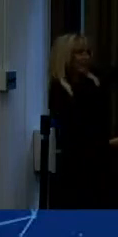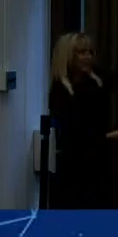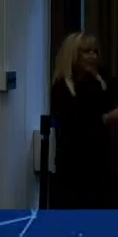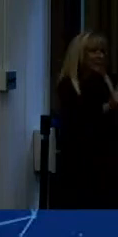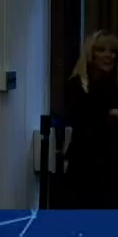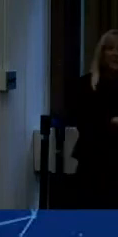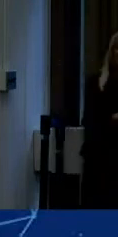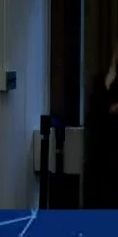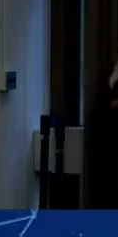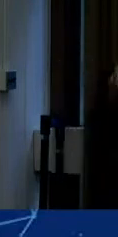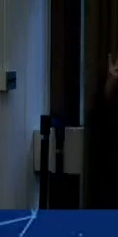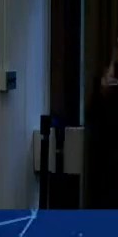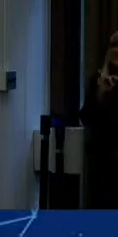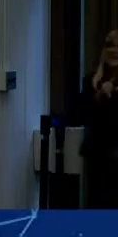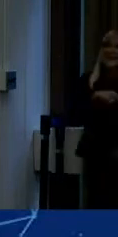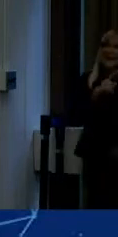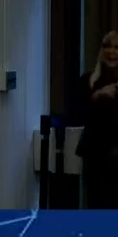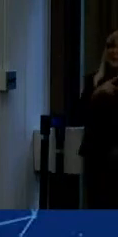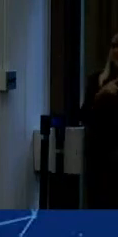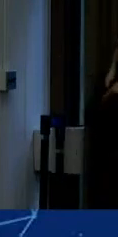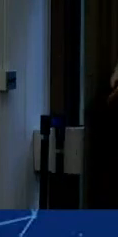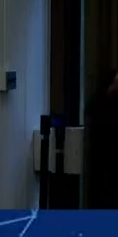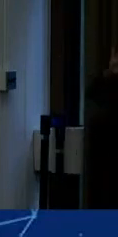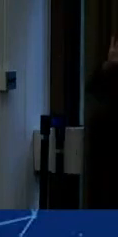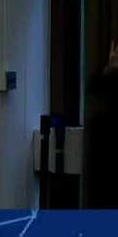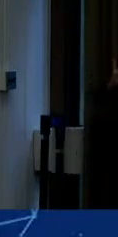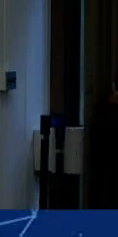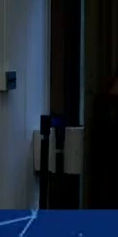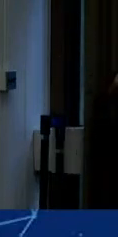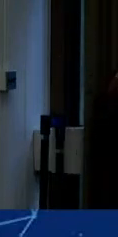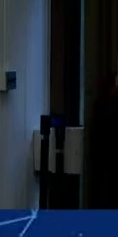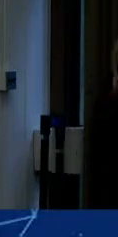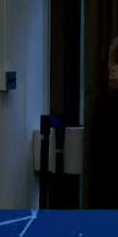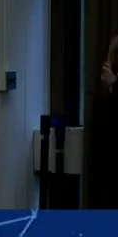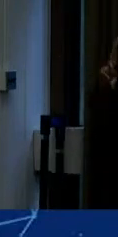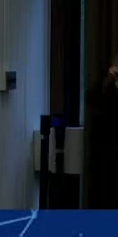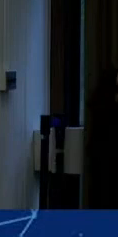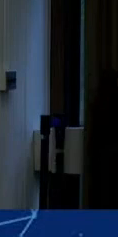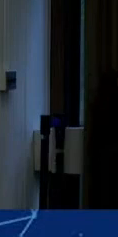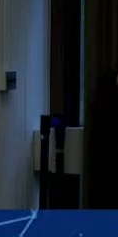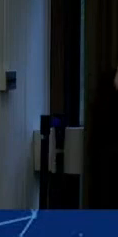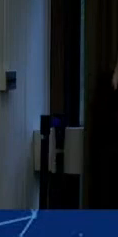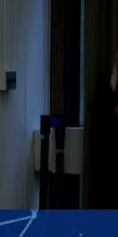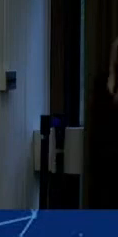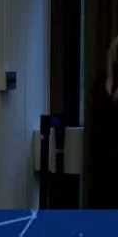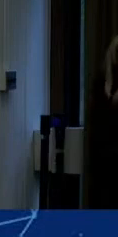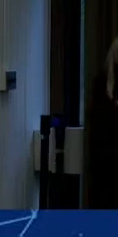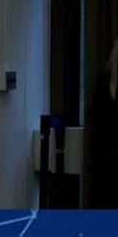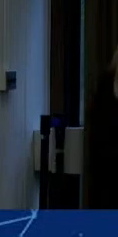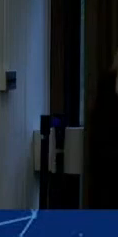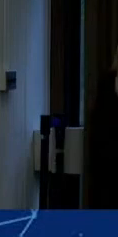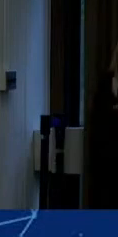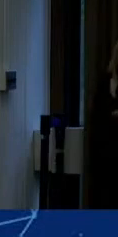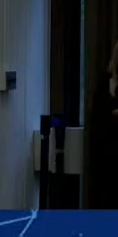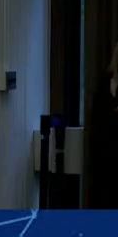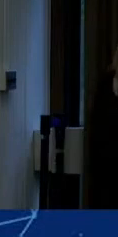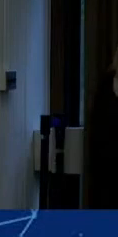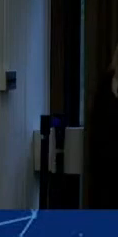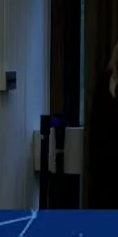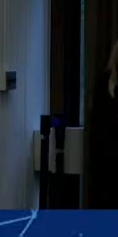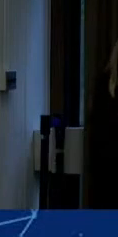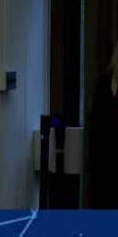give me as far as phenomenon, because in science, starting with the anchoring phenomenon, inquiry-based, student-centered